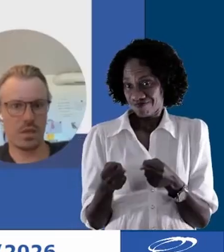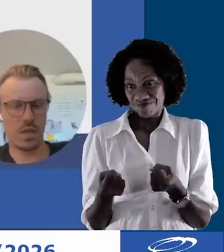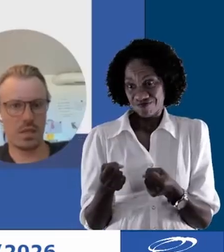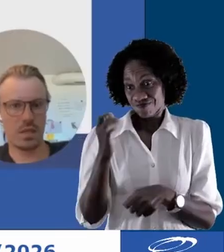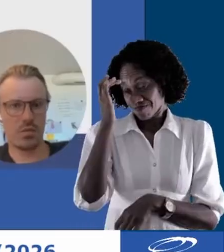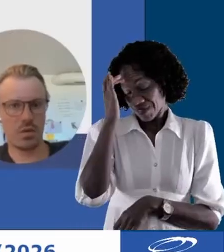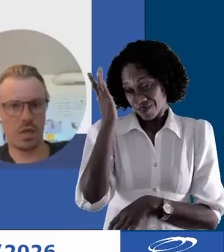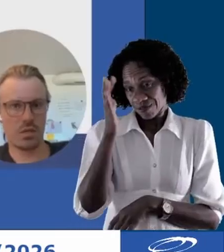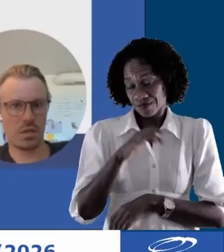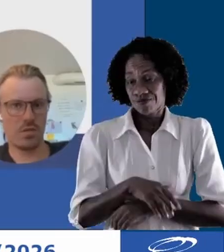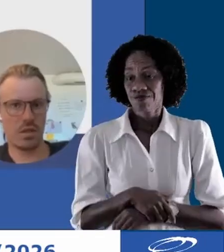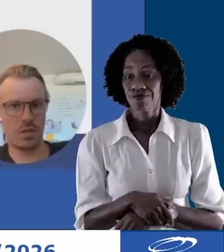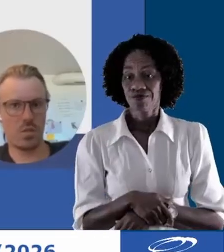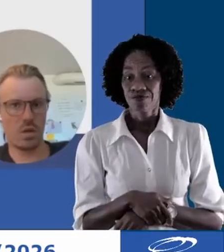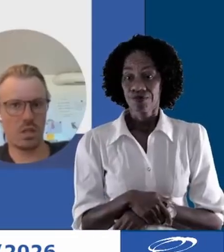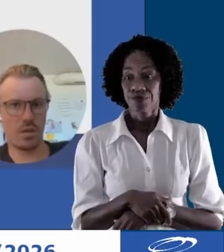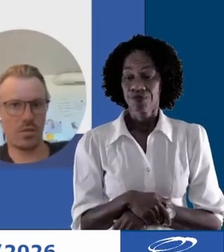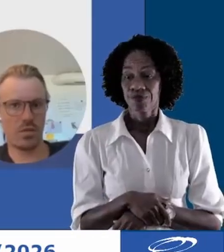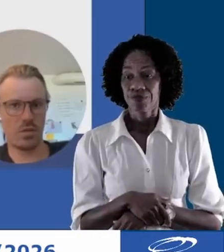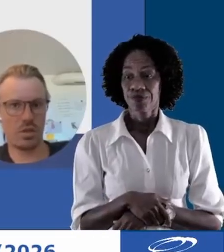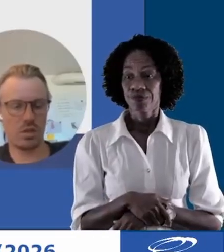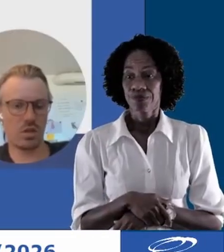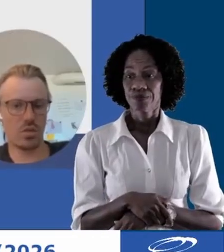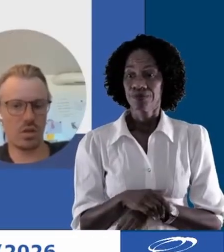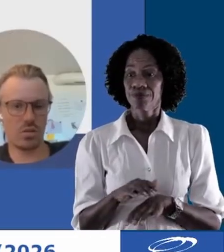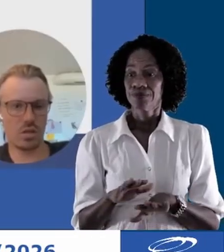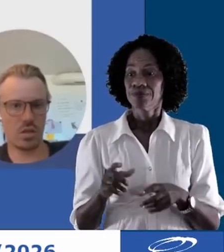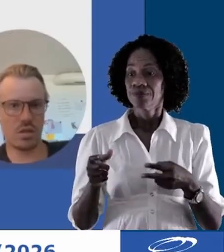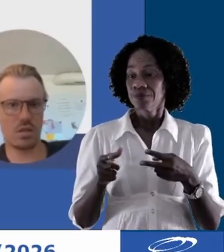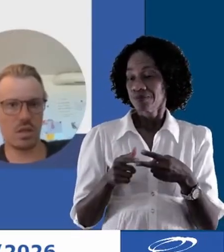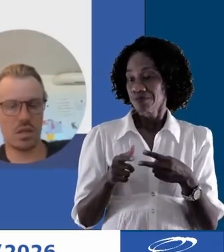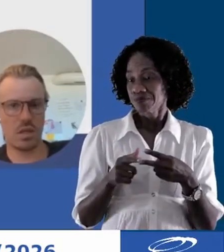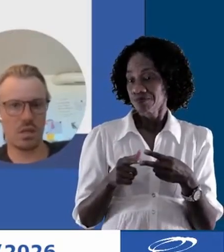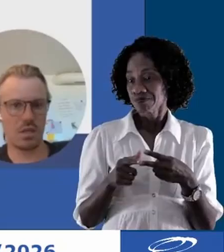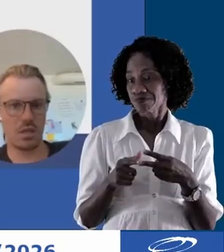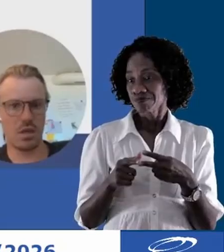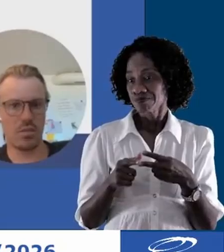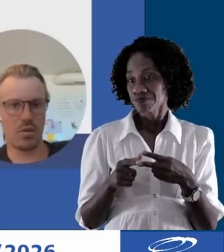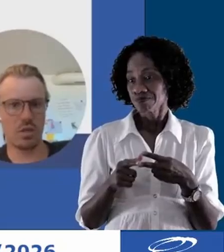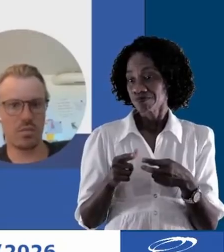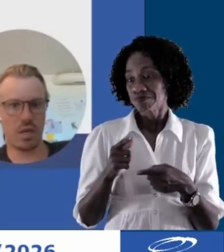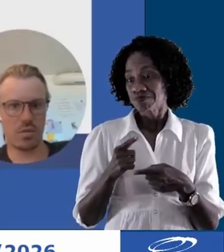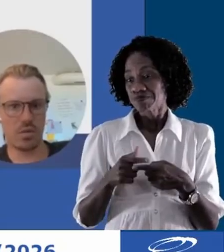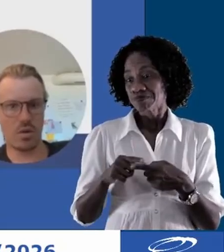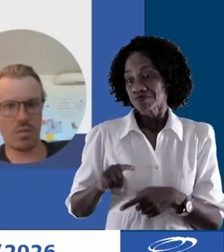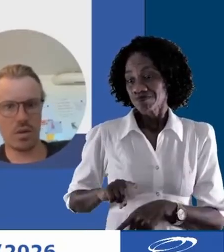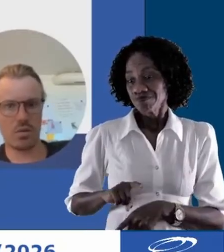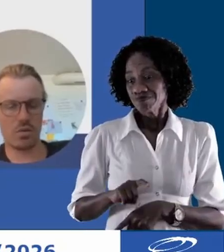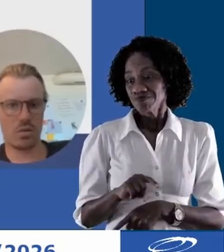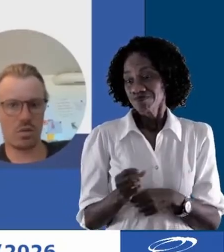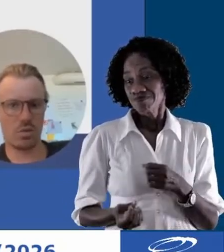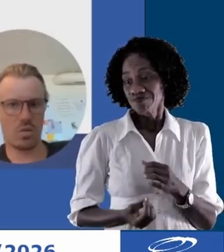The next thing we could ask ourselves is, what type of concentrations are we interested in? Is it the protein-bound or